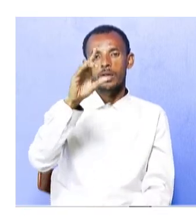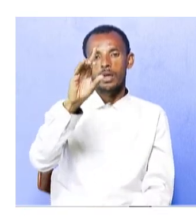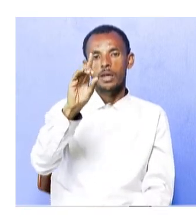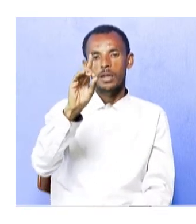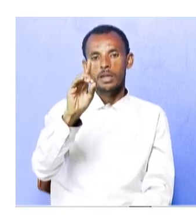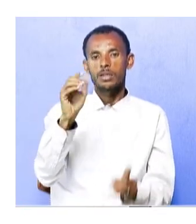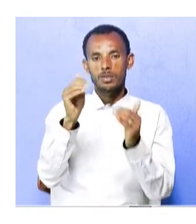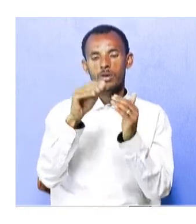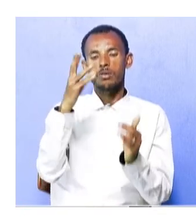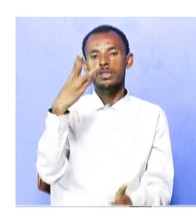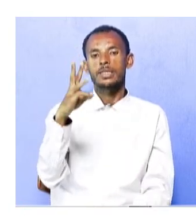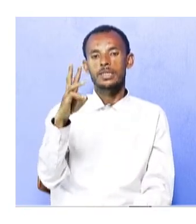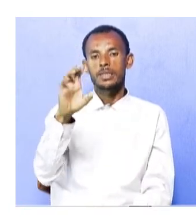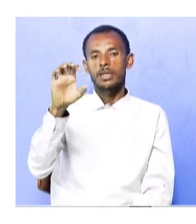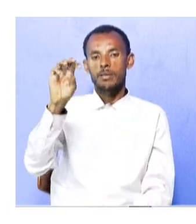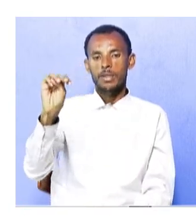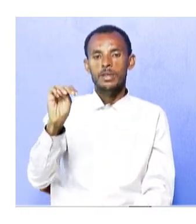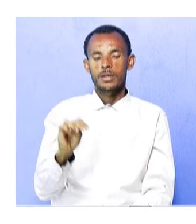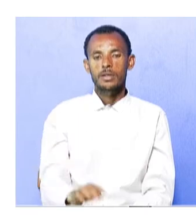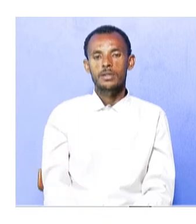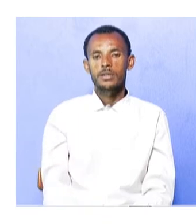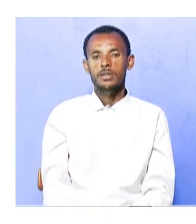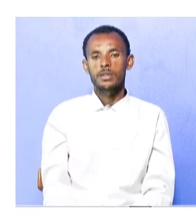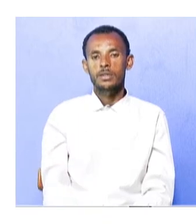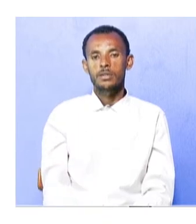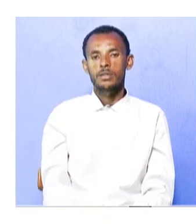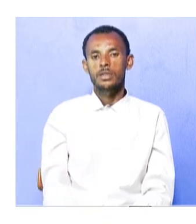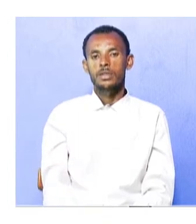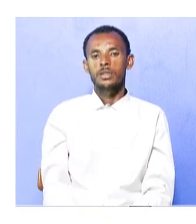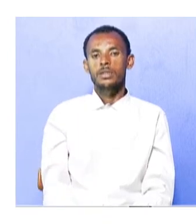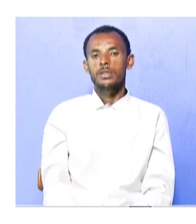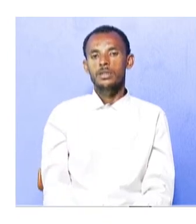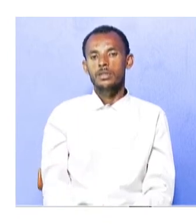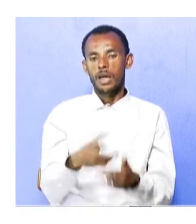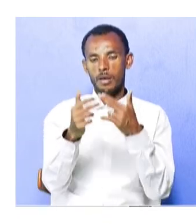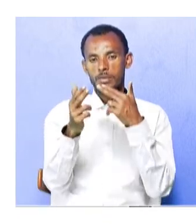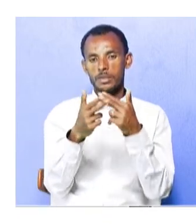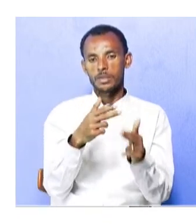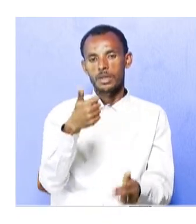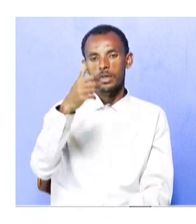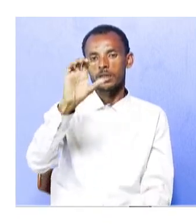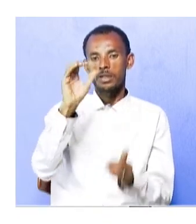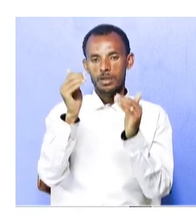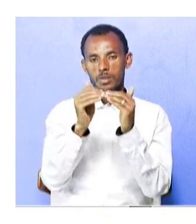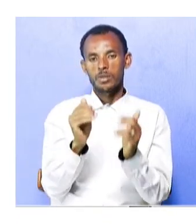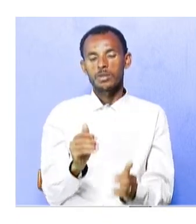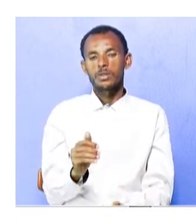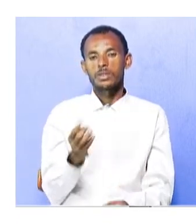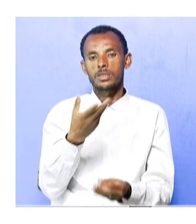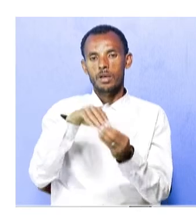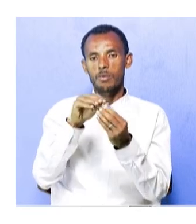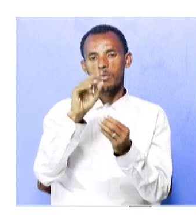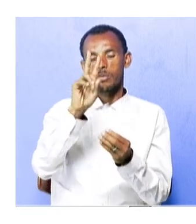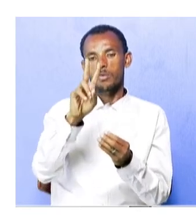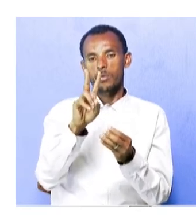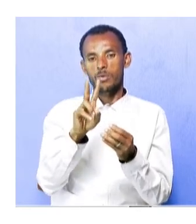is 16 centimeter, 16 centimeter, times AC is the sum of these two